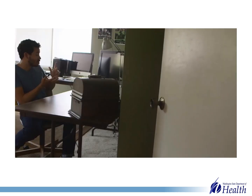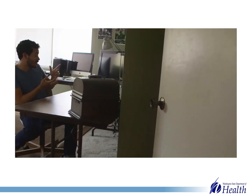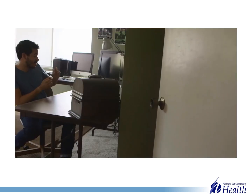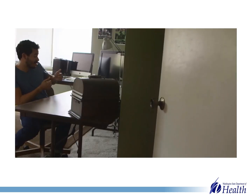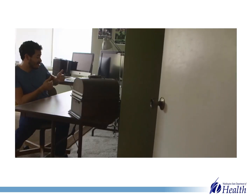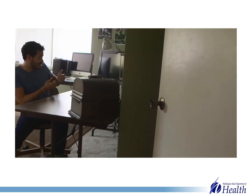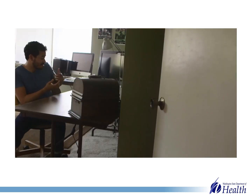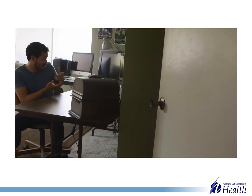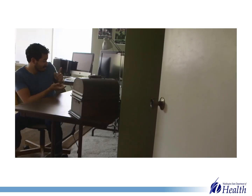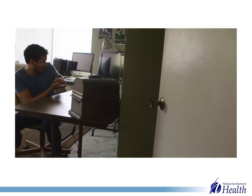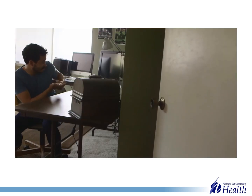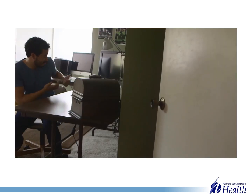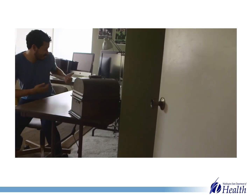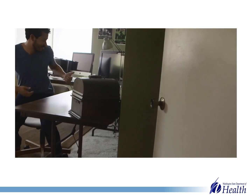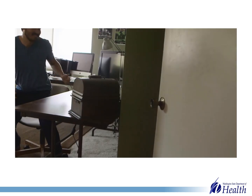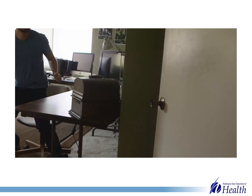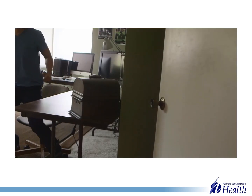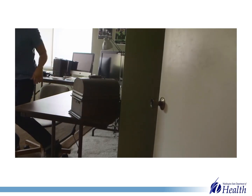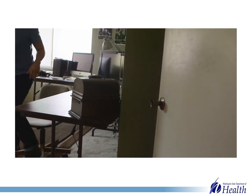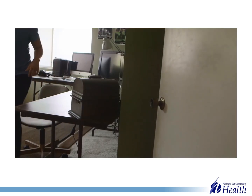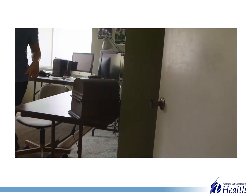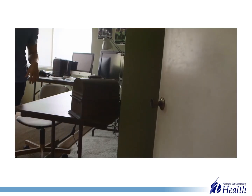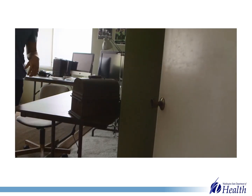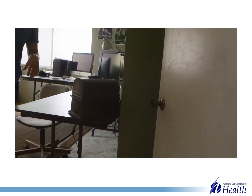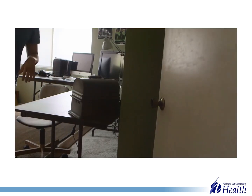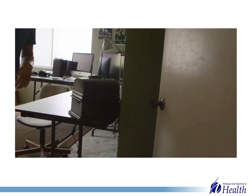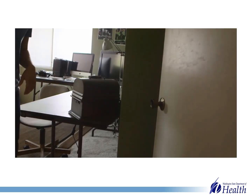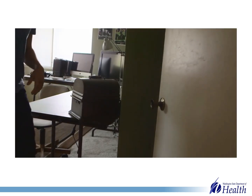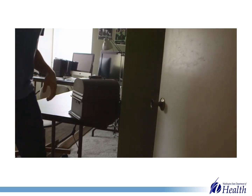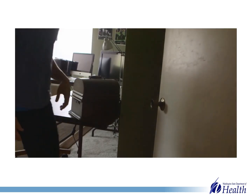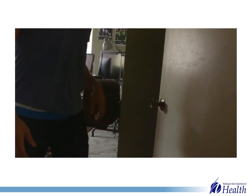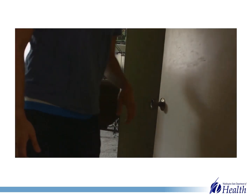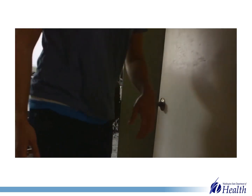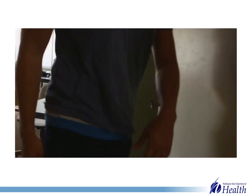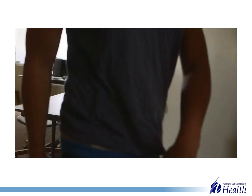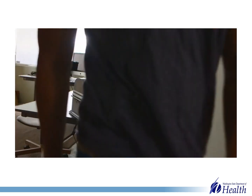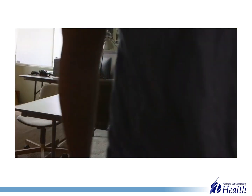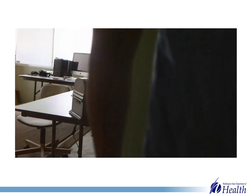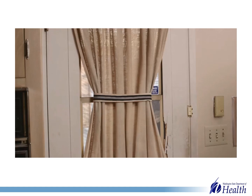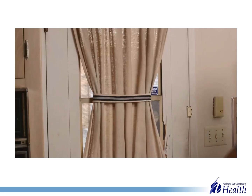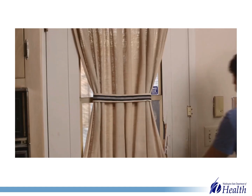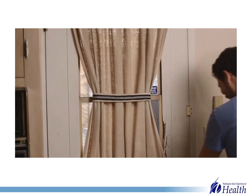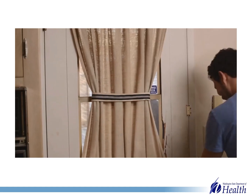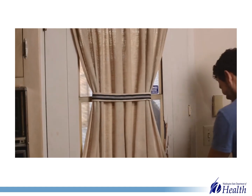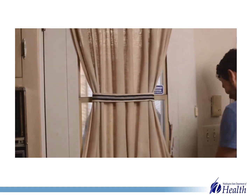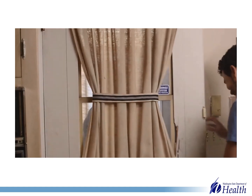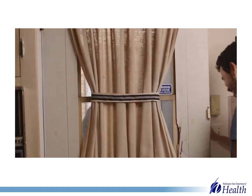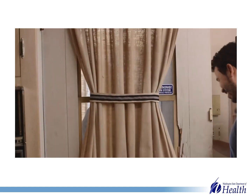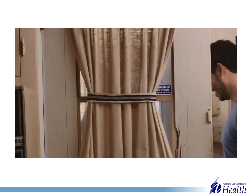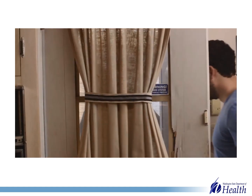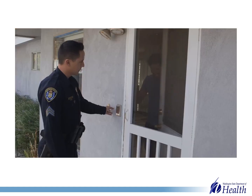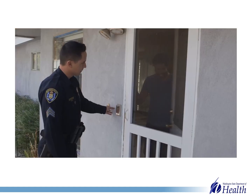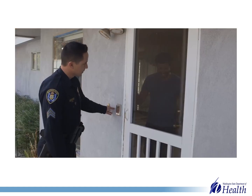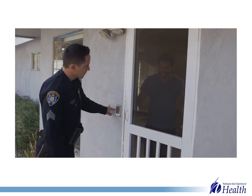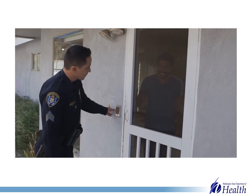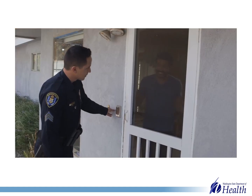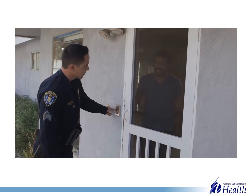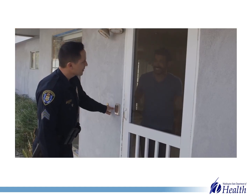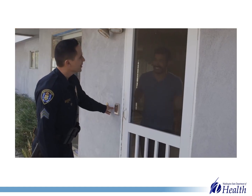What the difference is